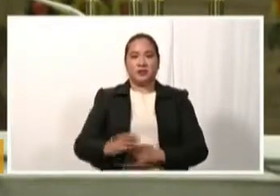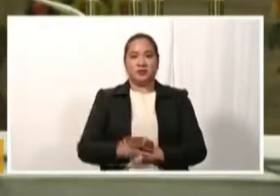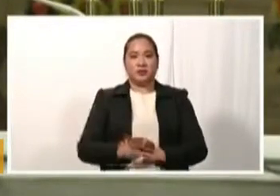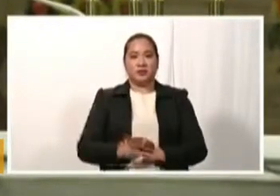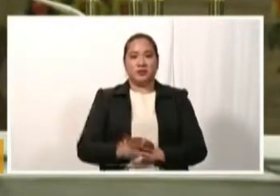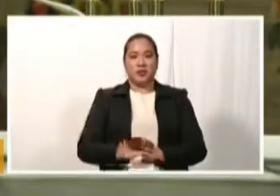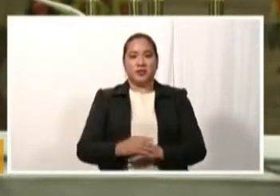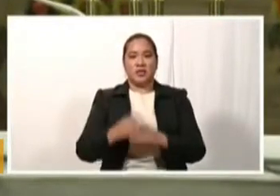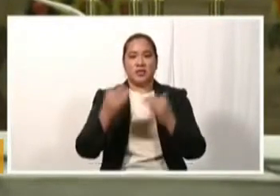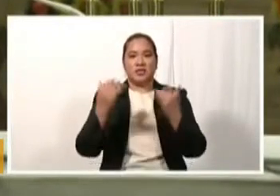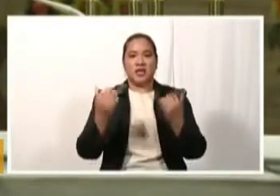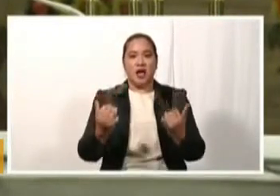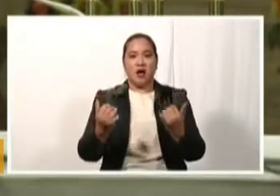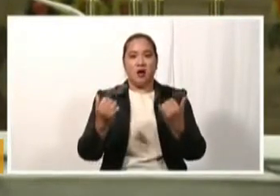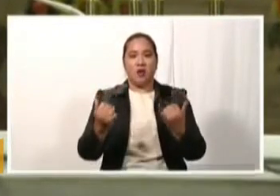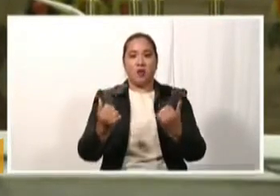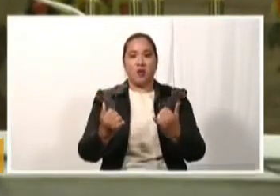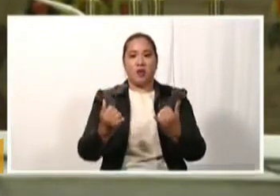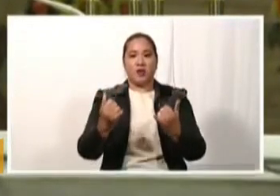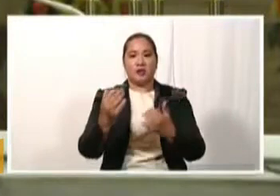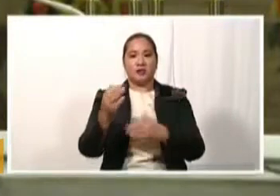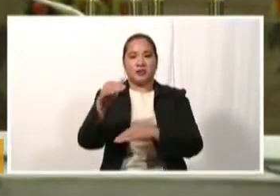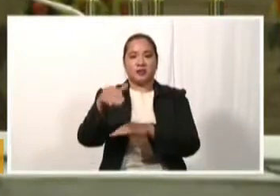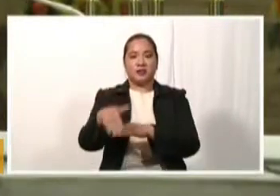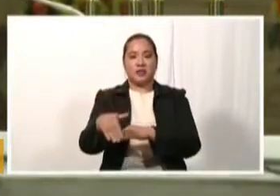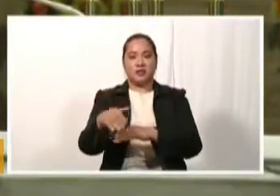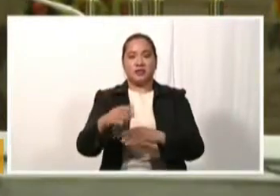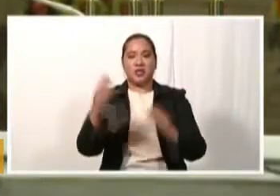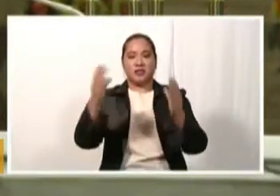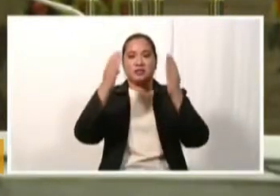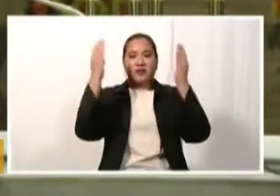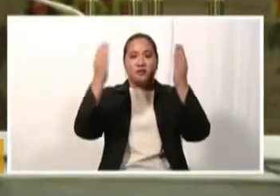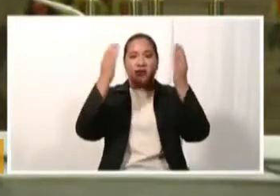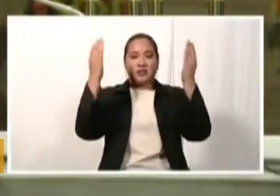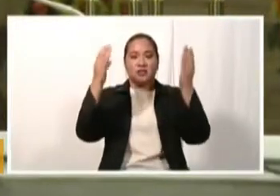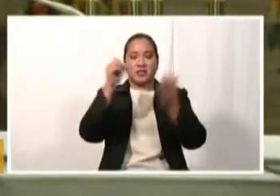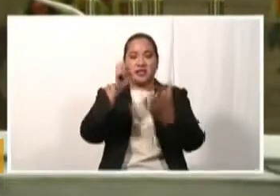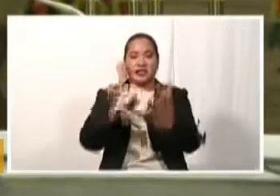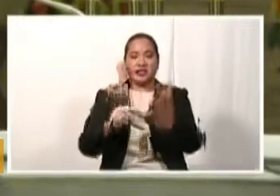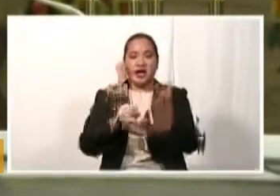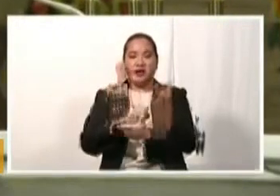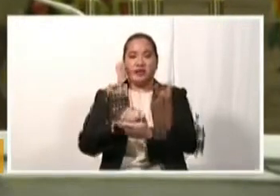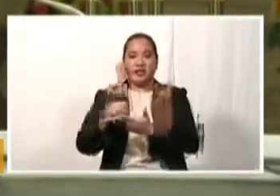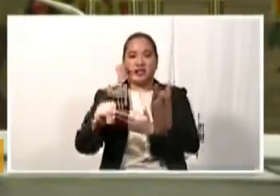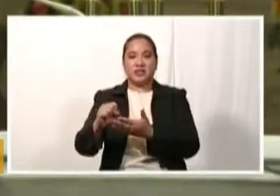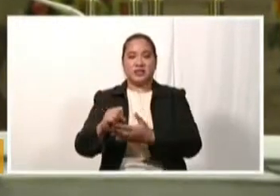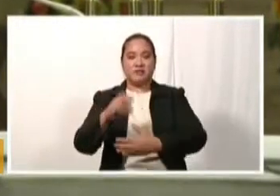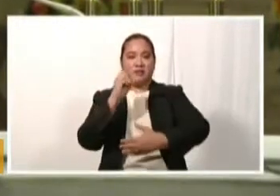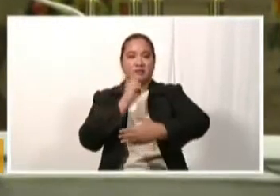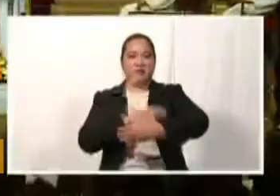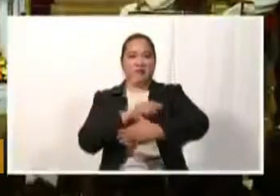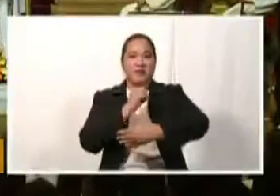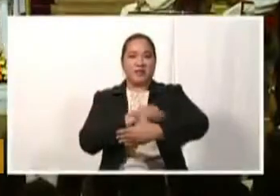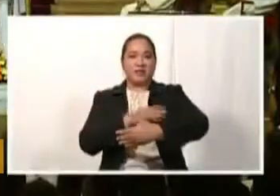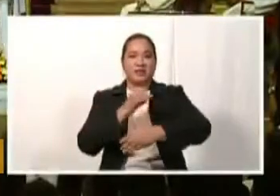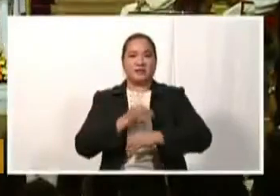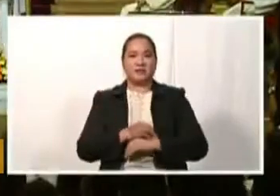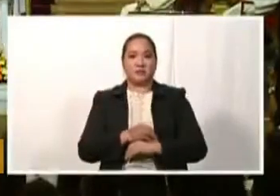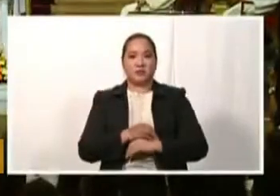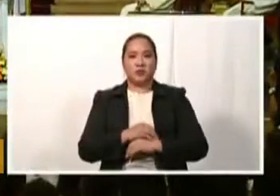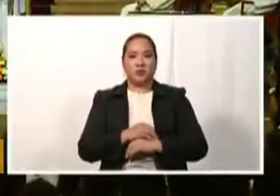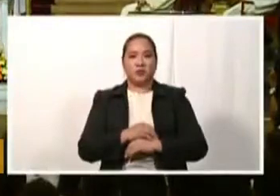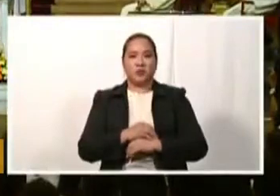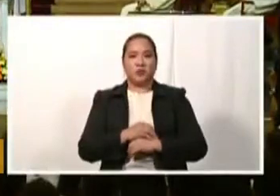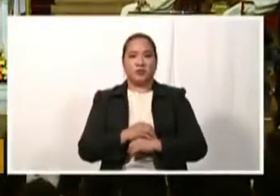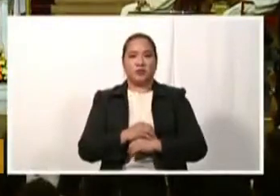On this holy night, we also celebrate the sacrament of baptism, which